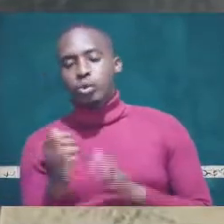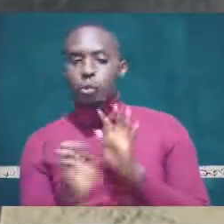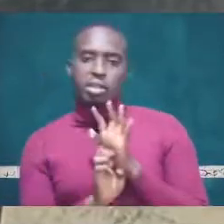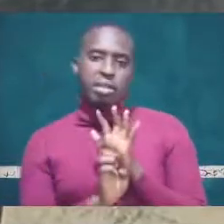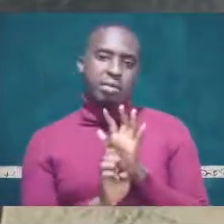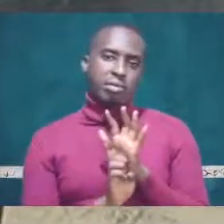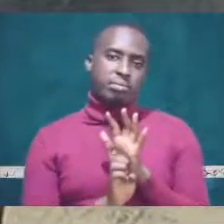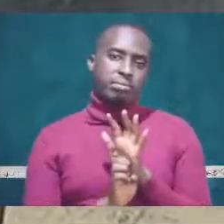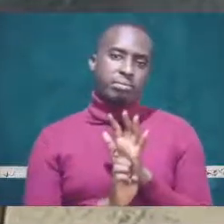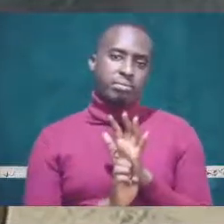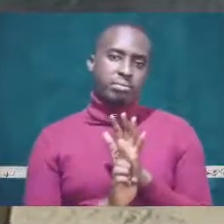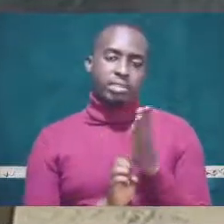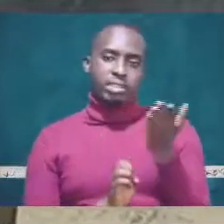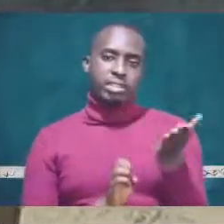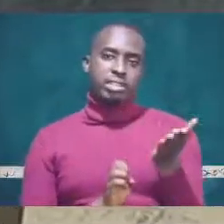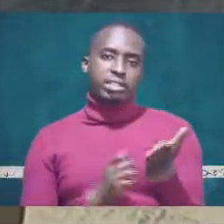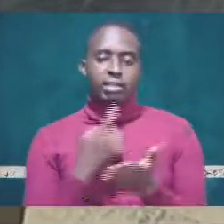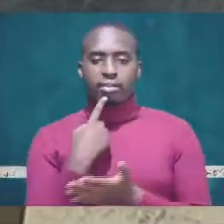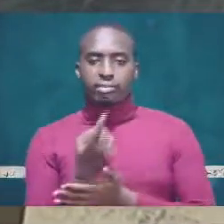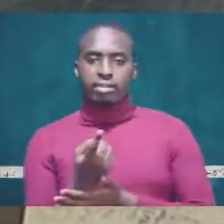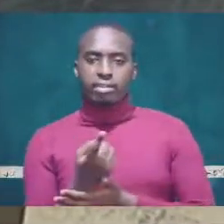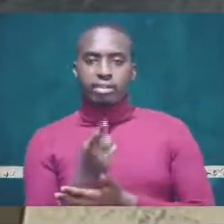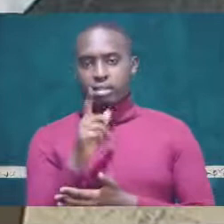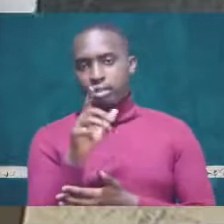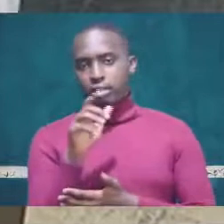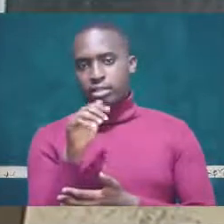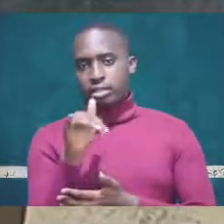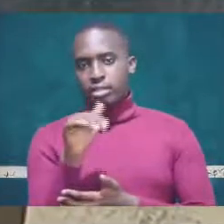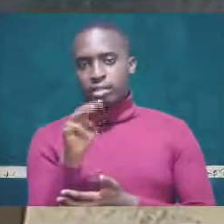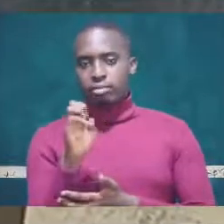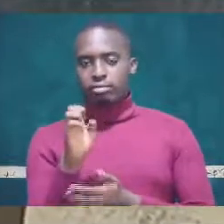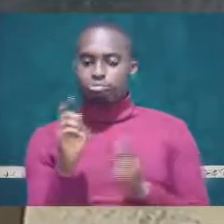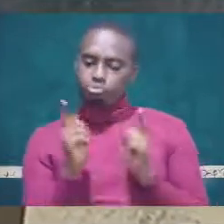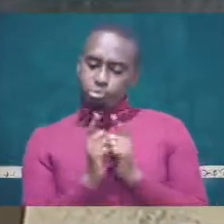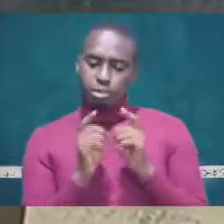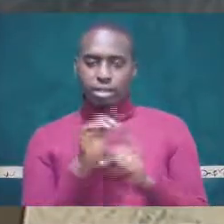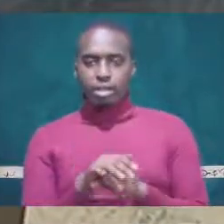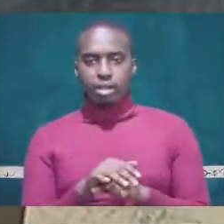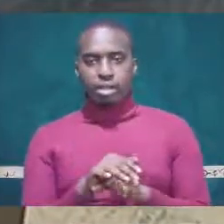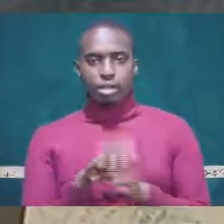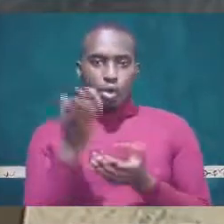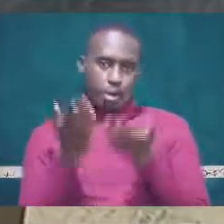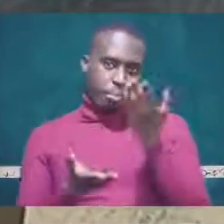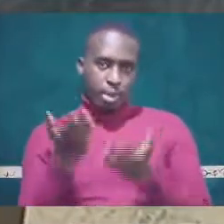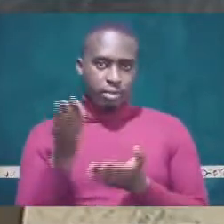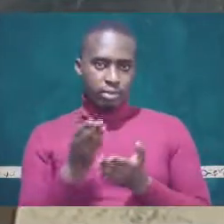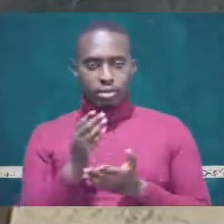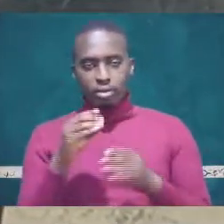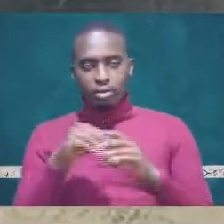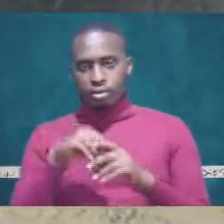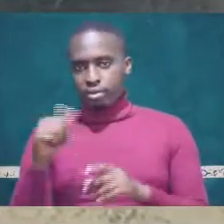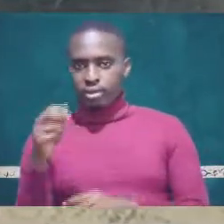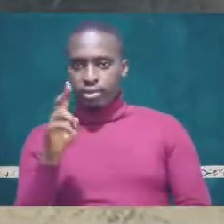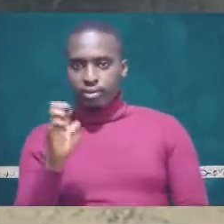example, these I said the lymphatic vessels, they are thinner compared to the circulatory